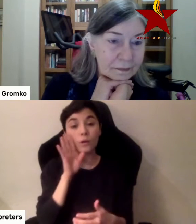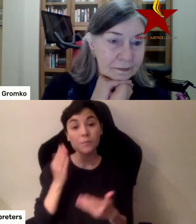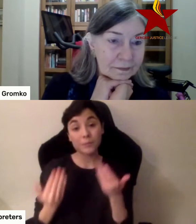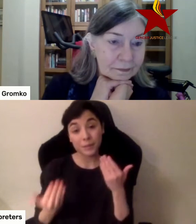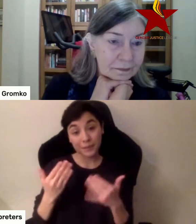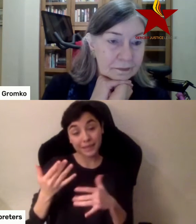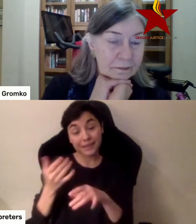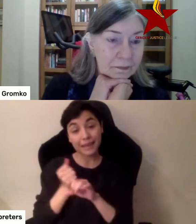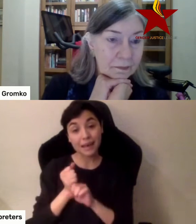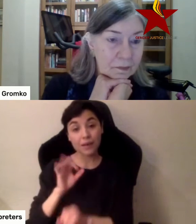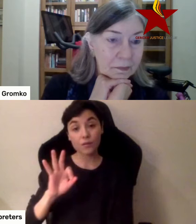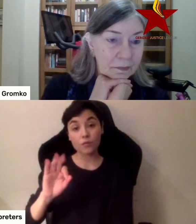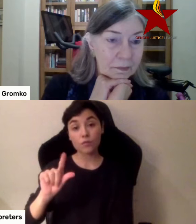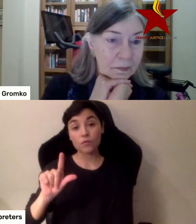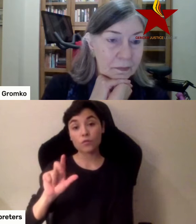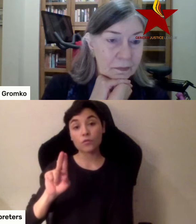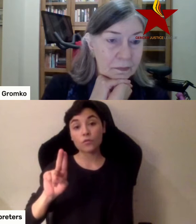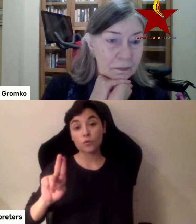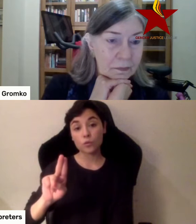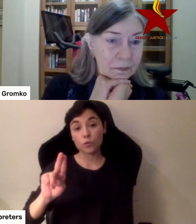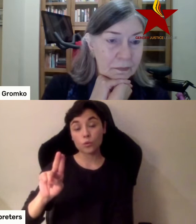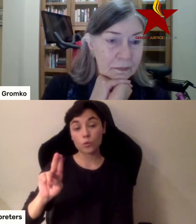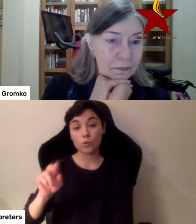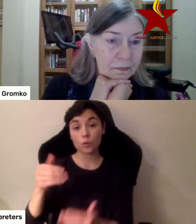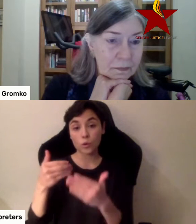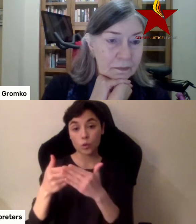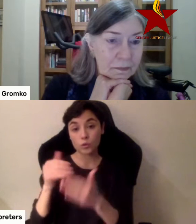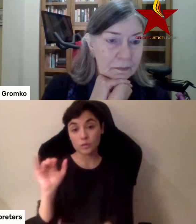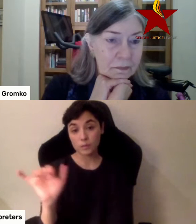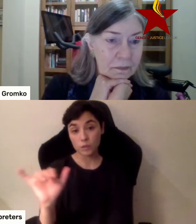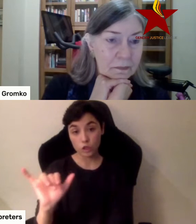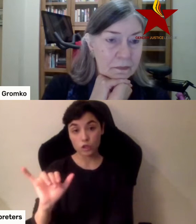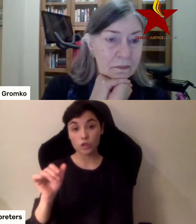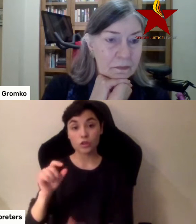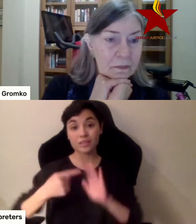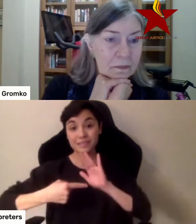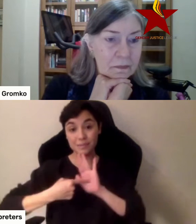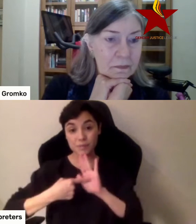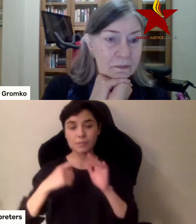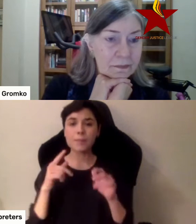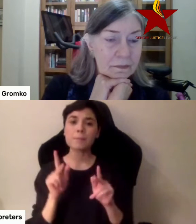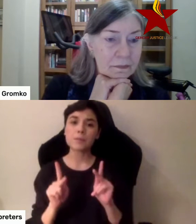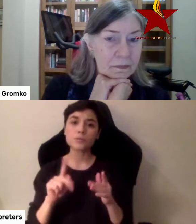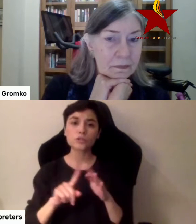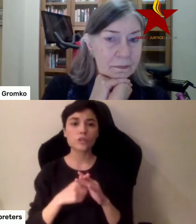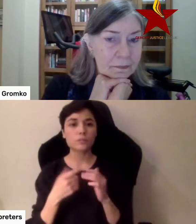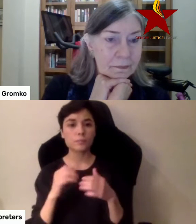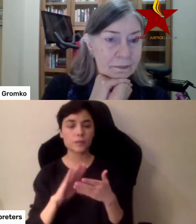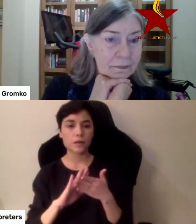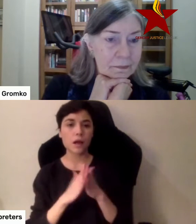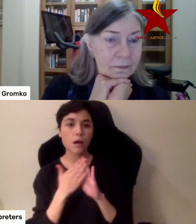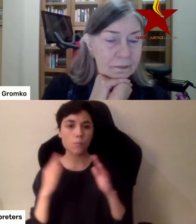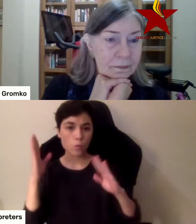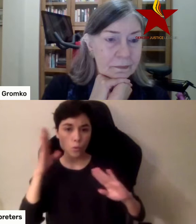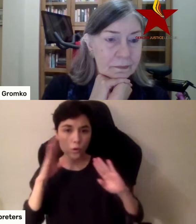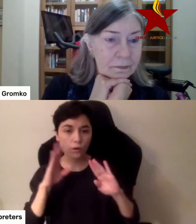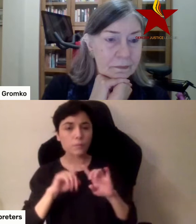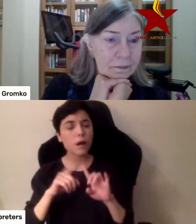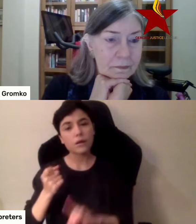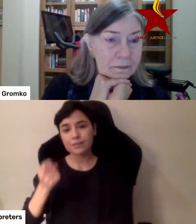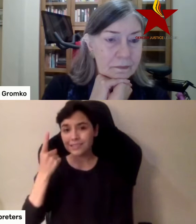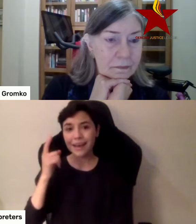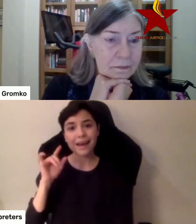thinking, you know, I've got COVID and now I need to go to emergency room or urgent care or call my provider. And so we really want to